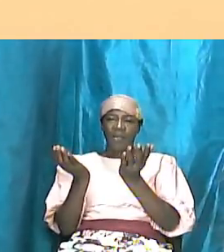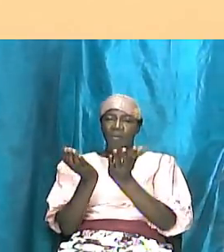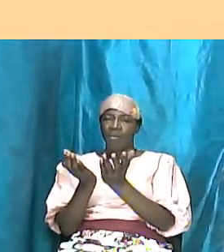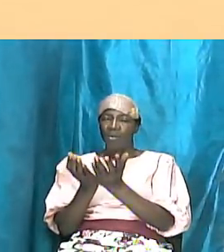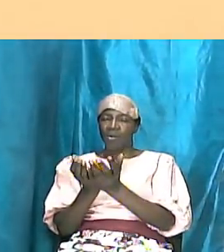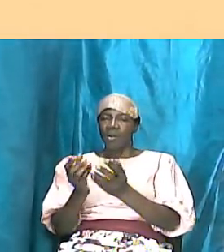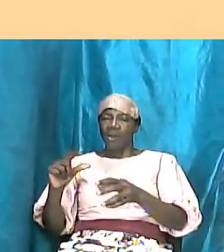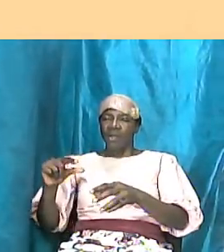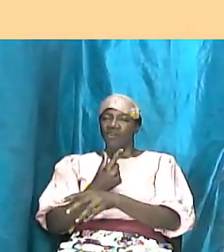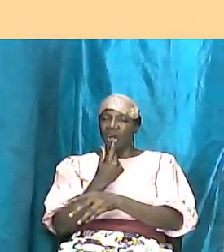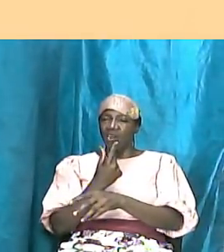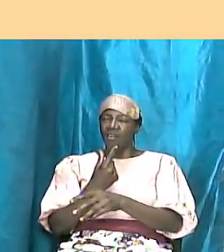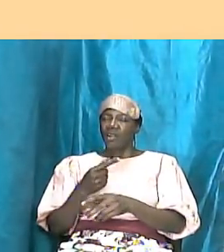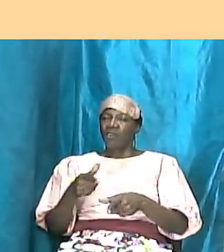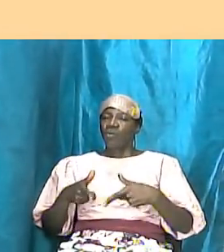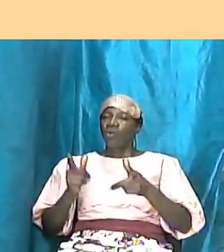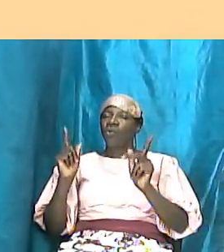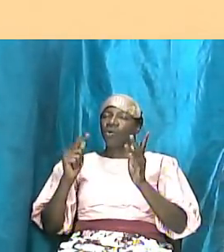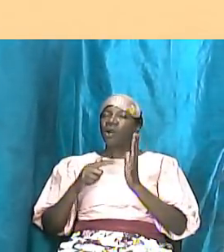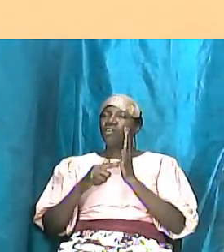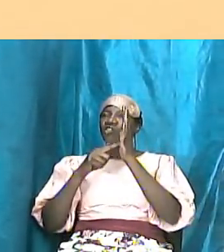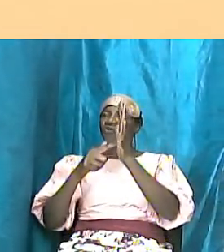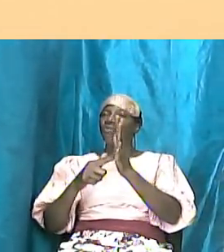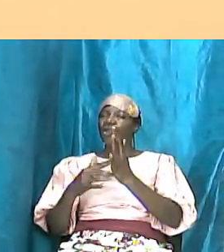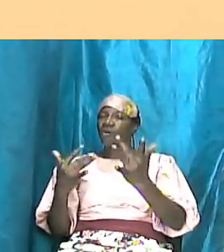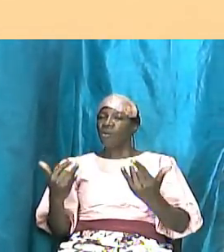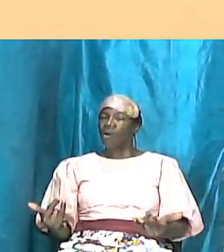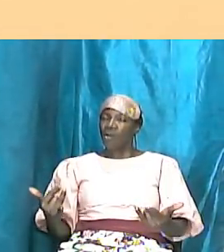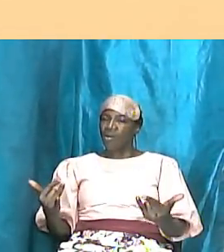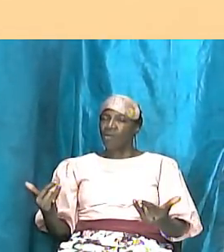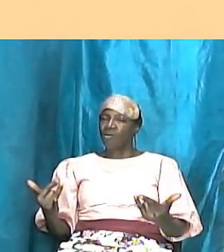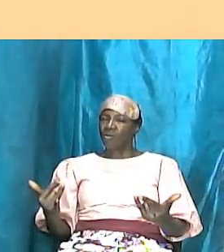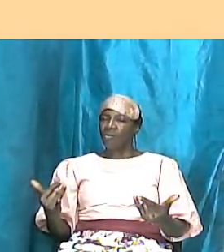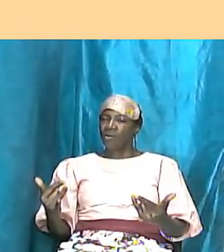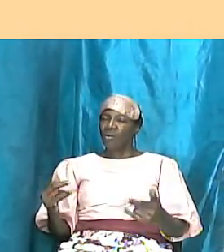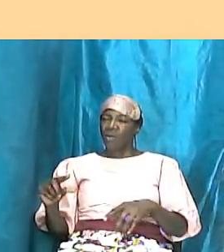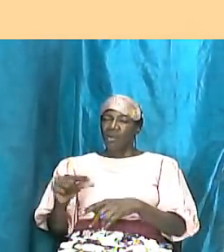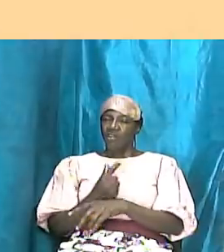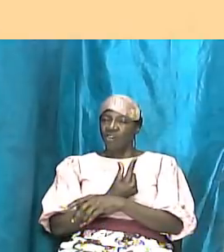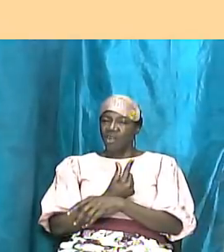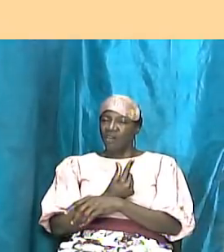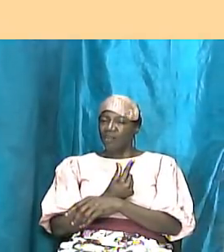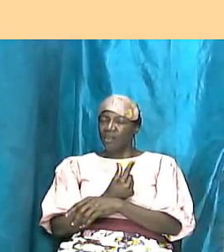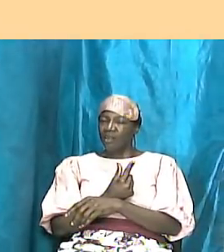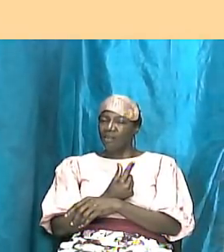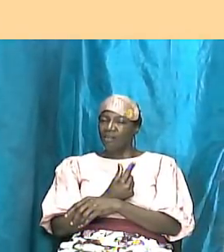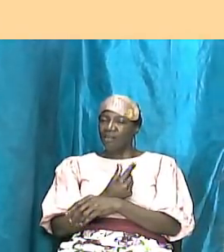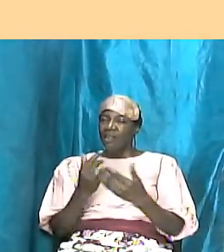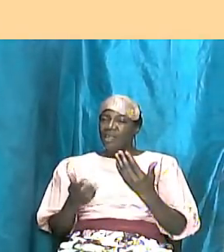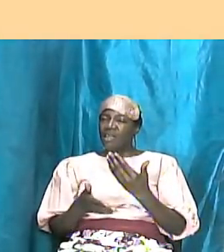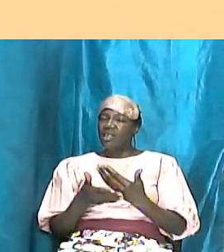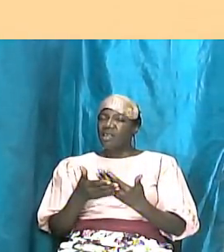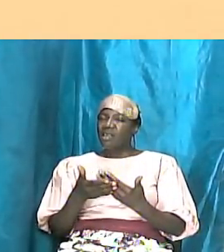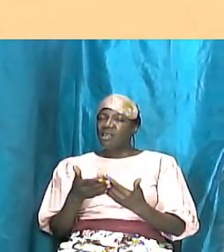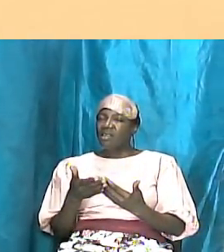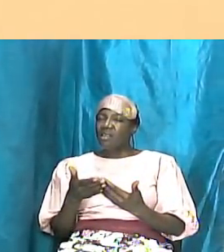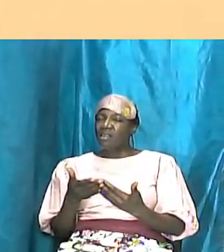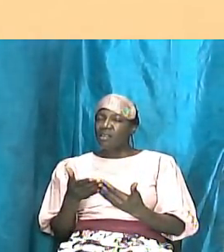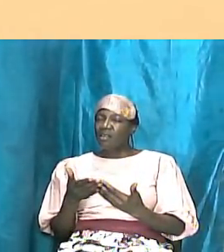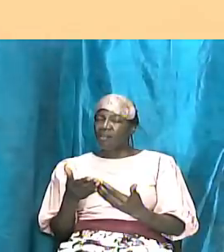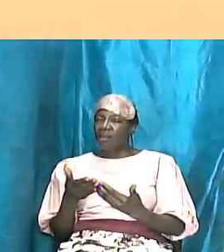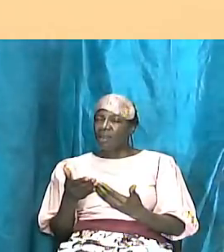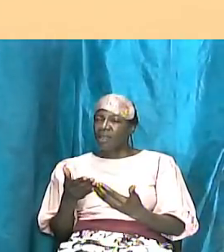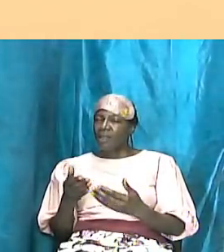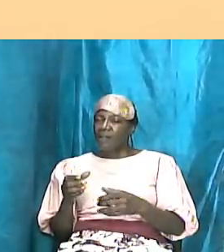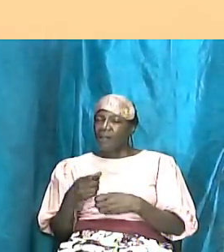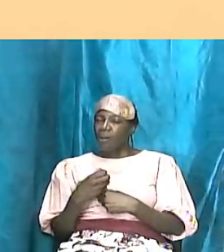you, right from Bible, how Genesis easily accommodate all of these things. But we are not going to start